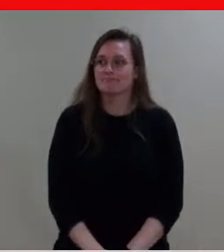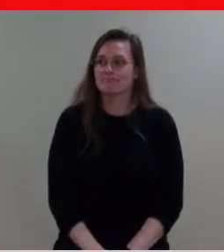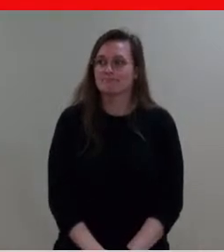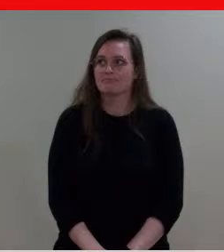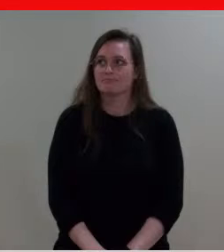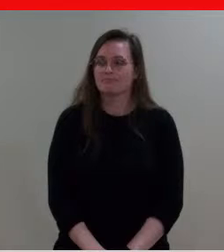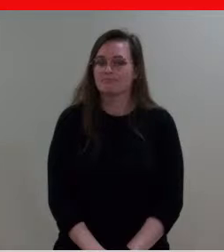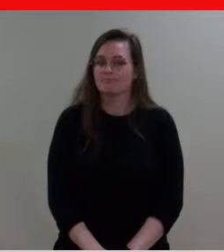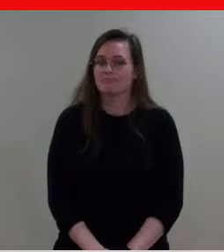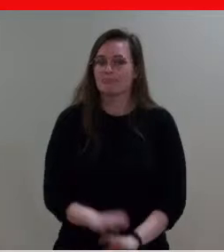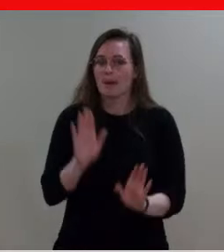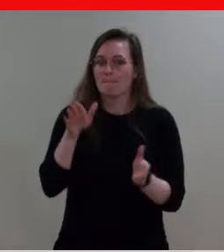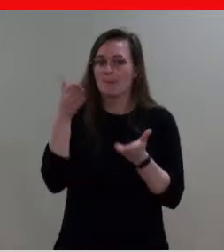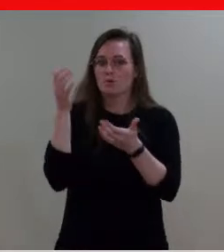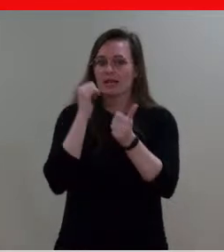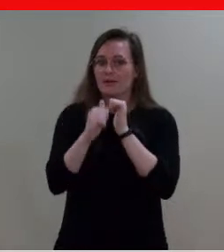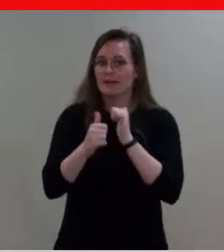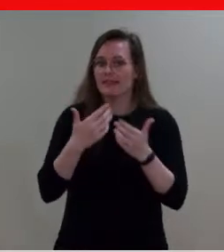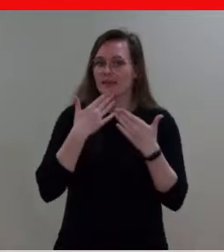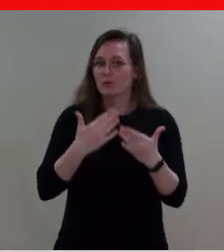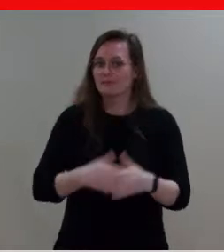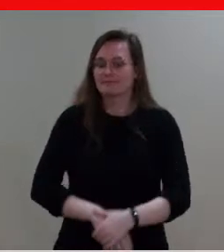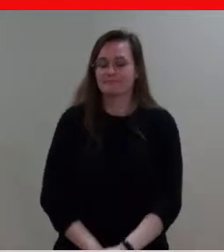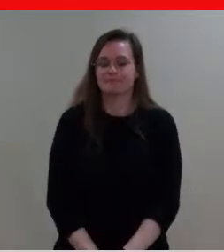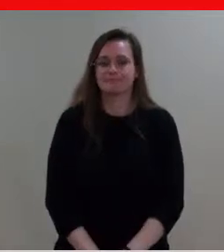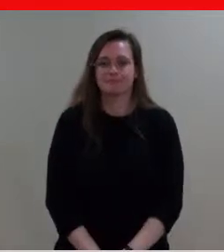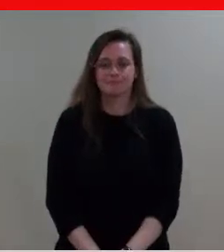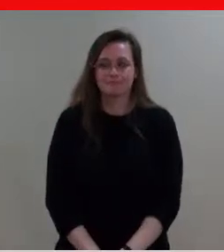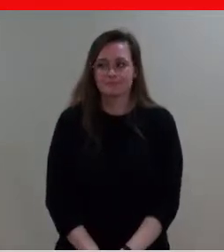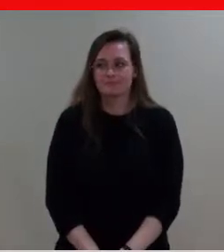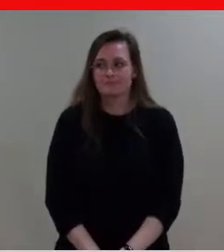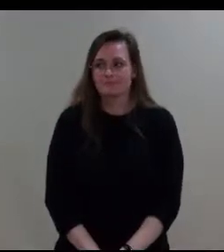And the motion is carried. Thank you very much.